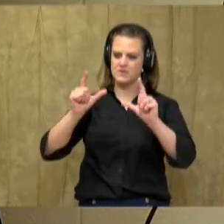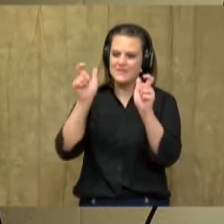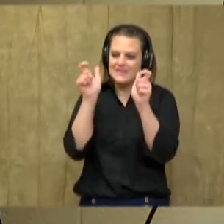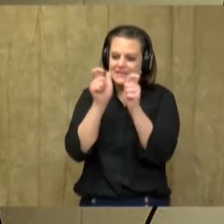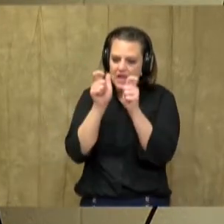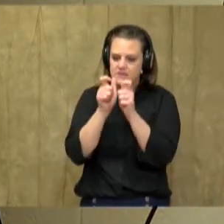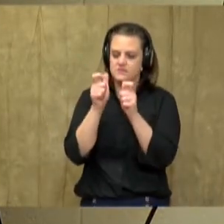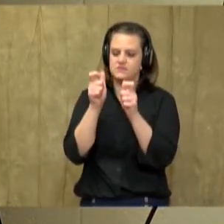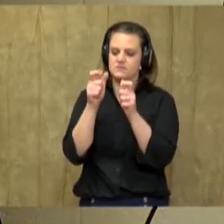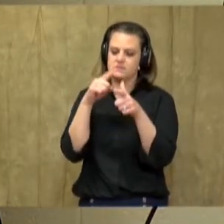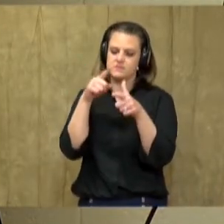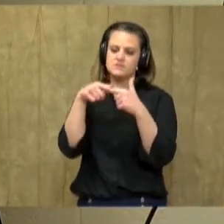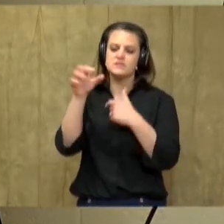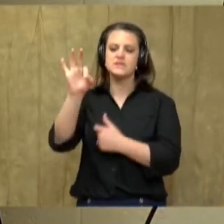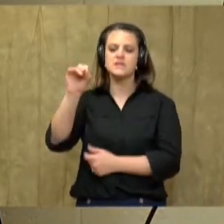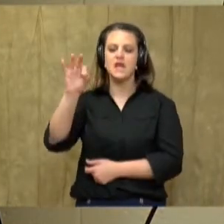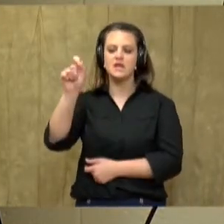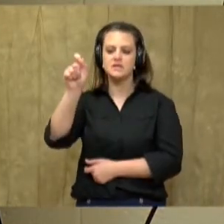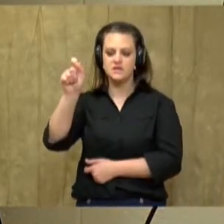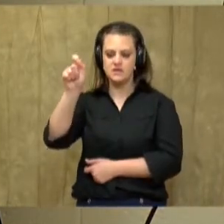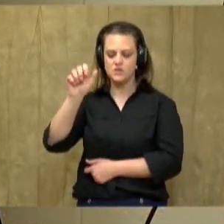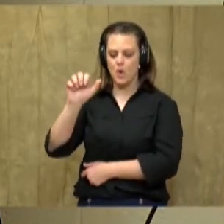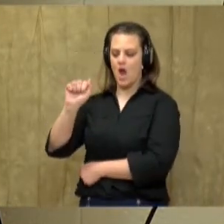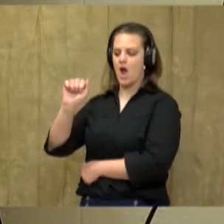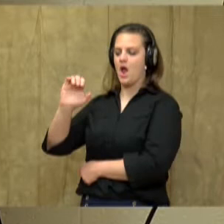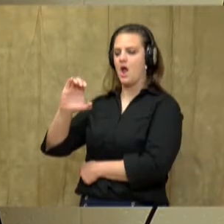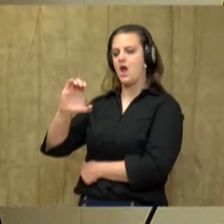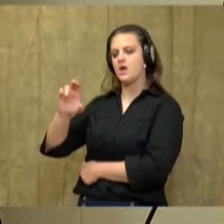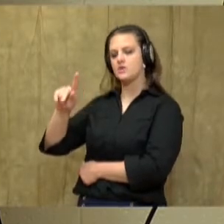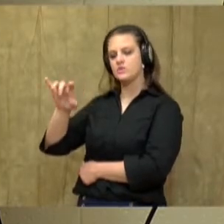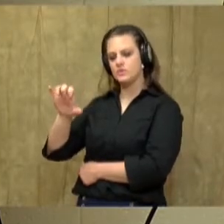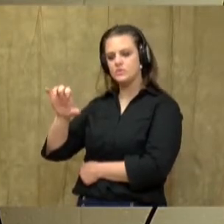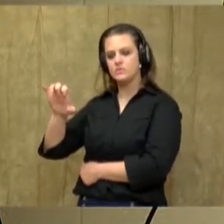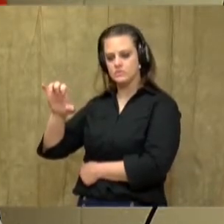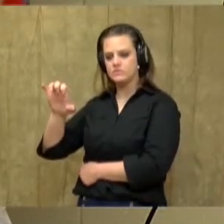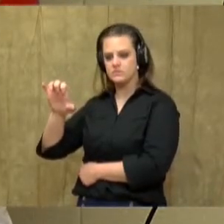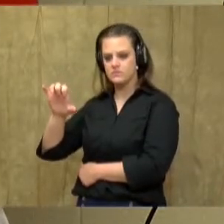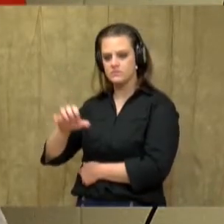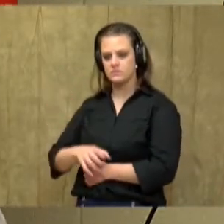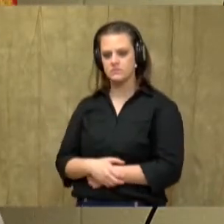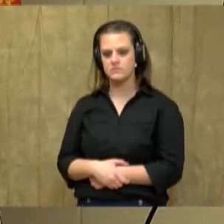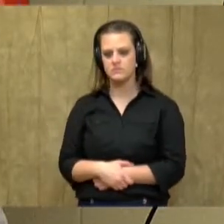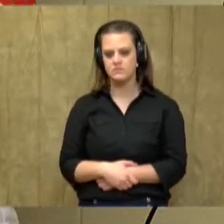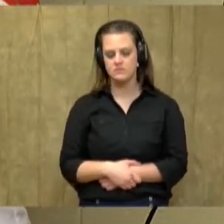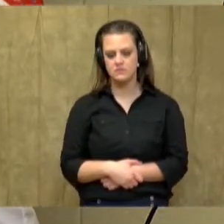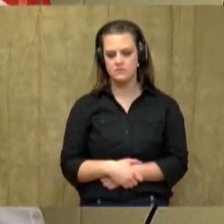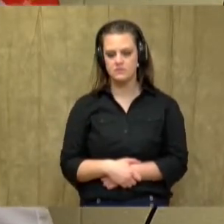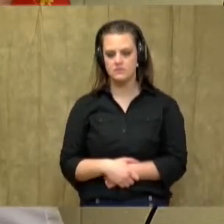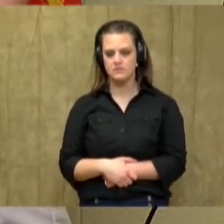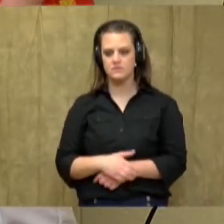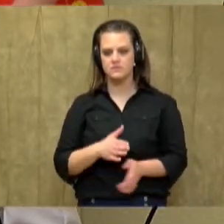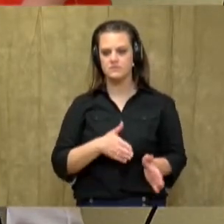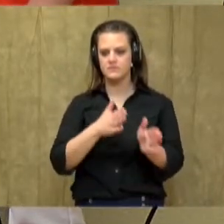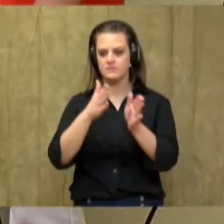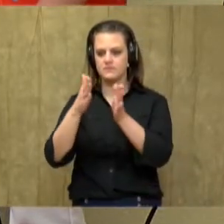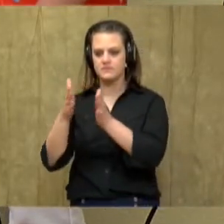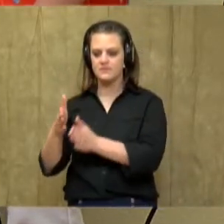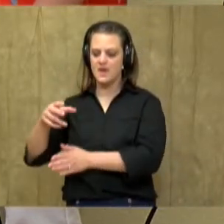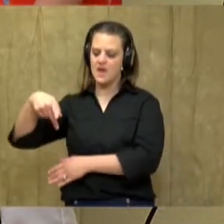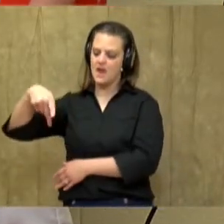degrees. So those would be acute angles. All right, let's look at